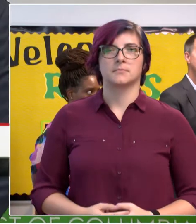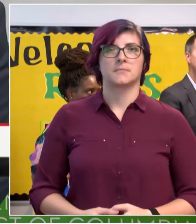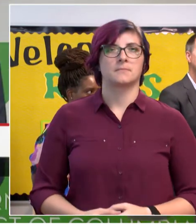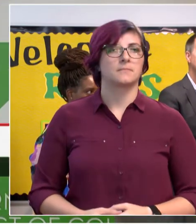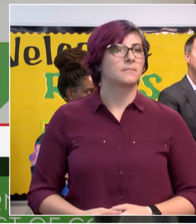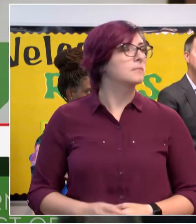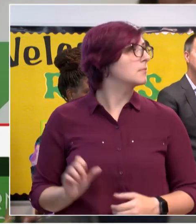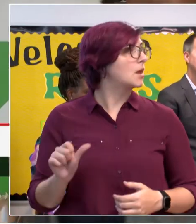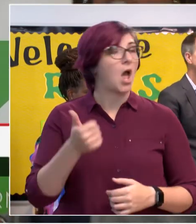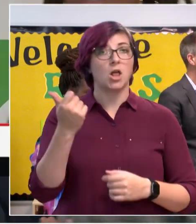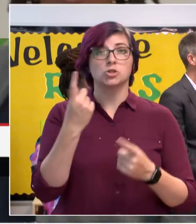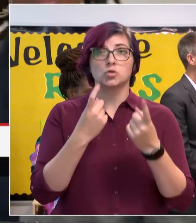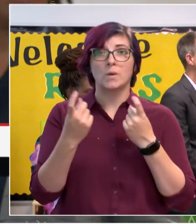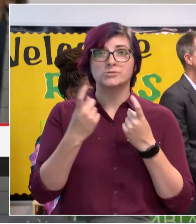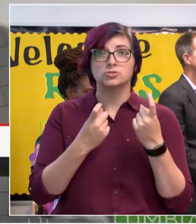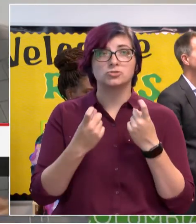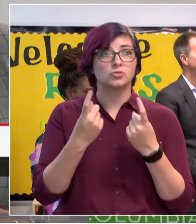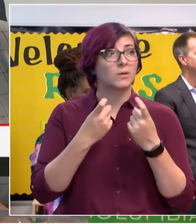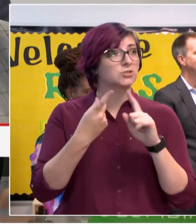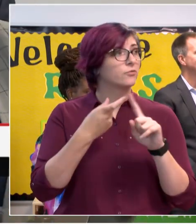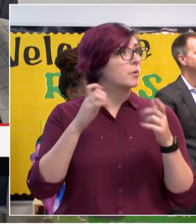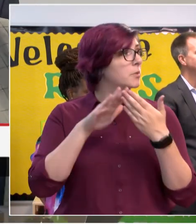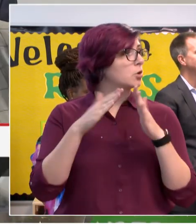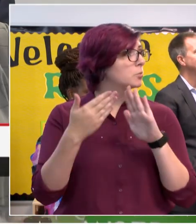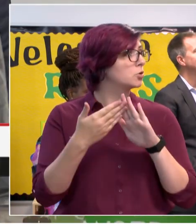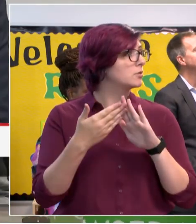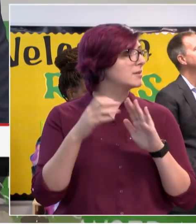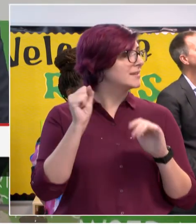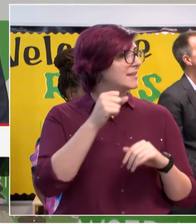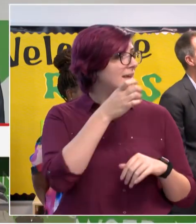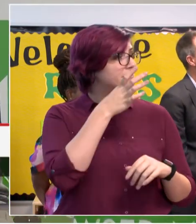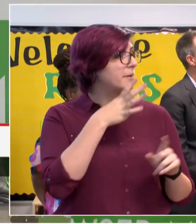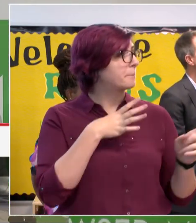Other questions? Any questions from the community? Yes, ma'am.